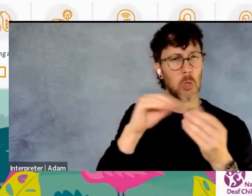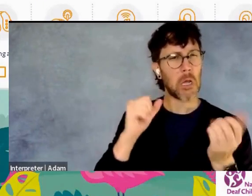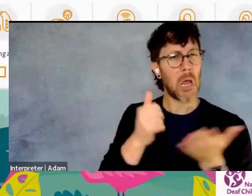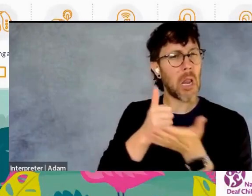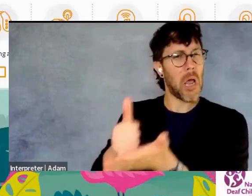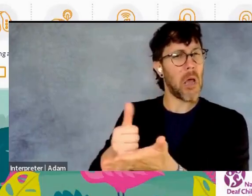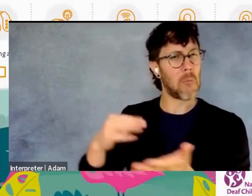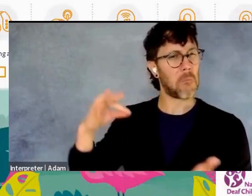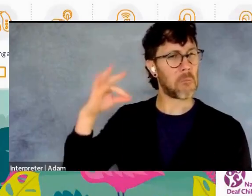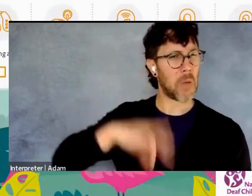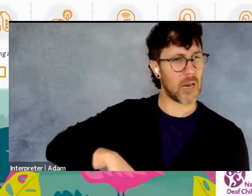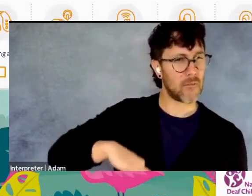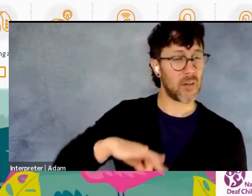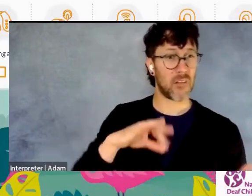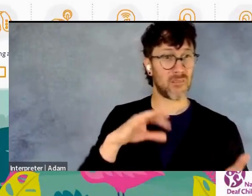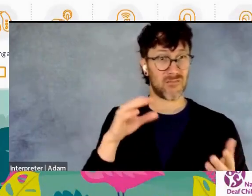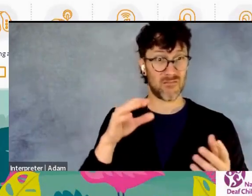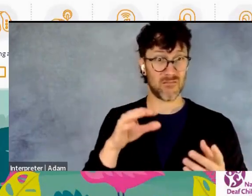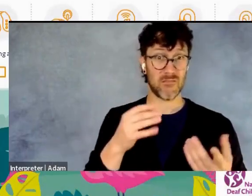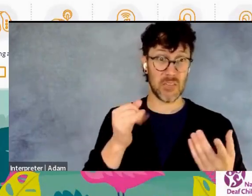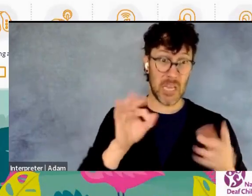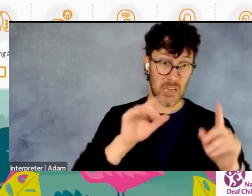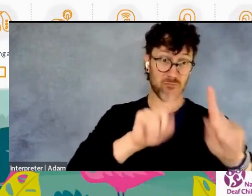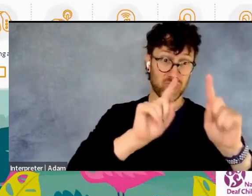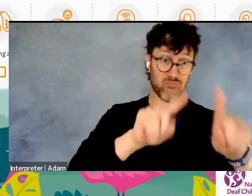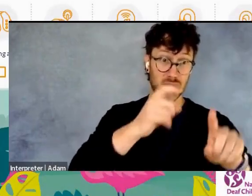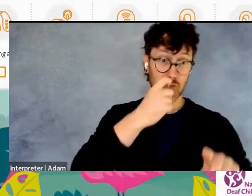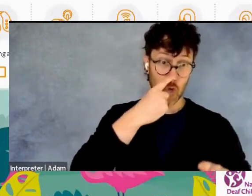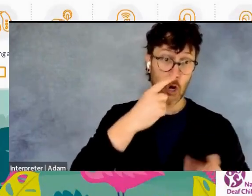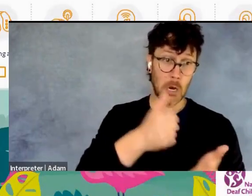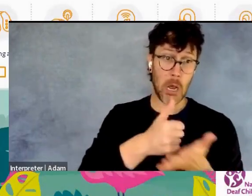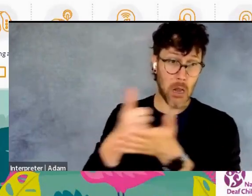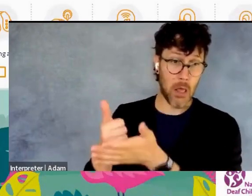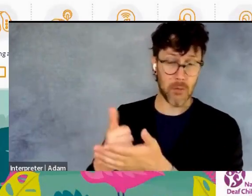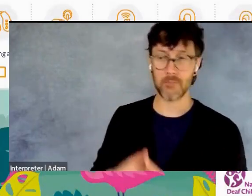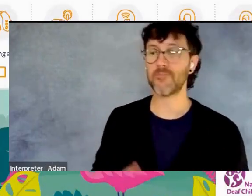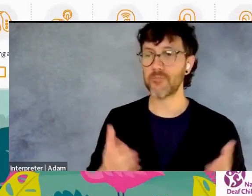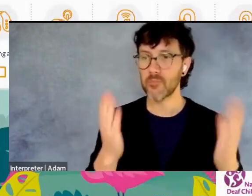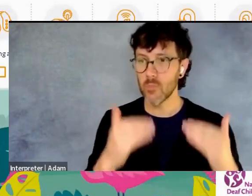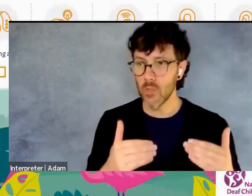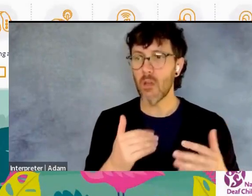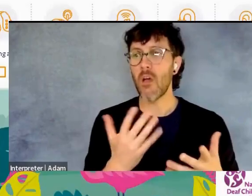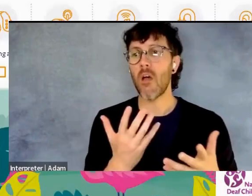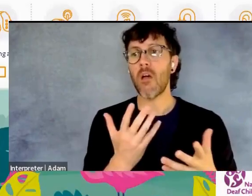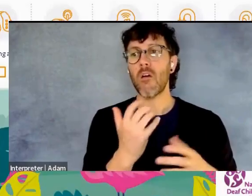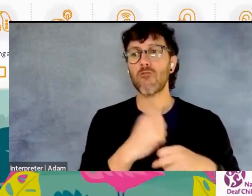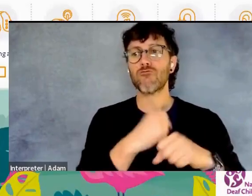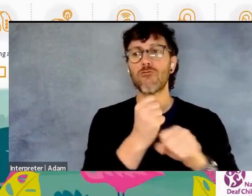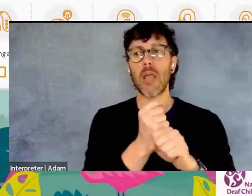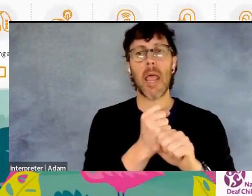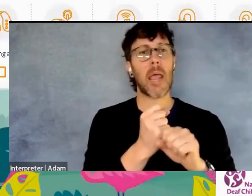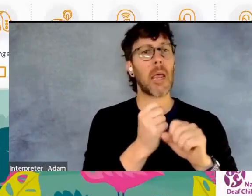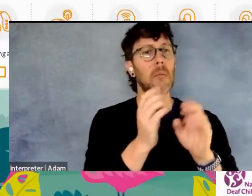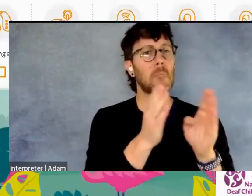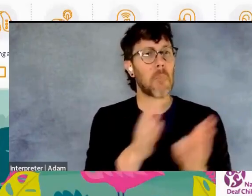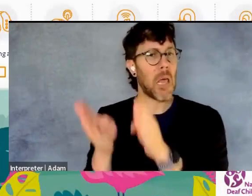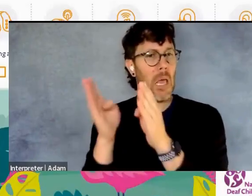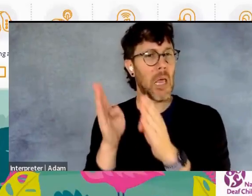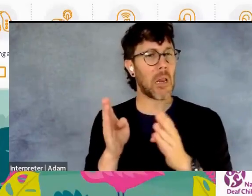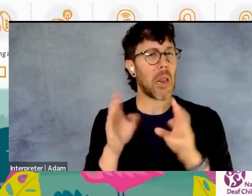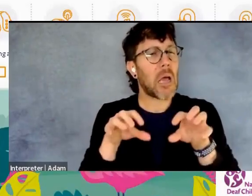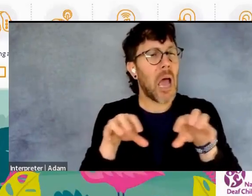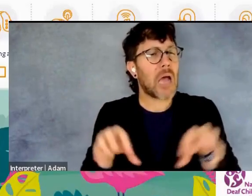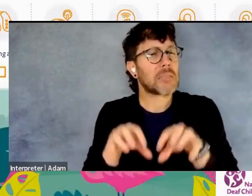Target. And then having a plan. So it can also be helpful to almost create like an activity schedule. So a